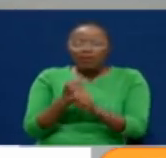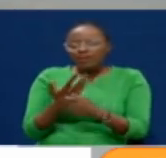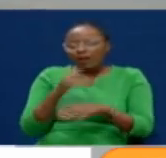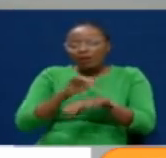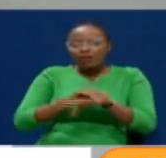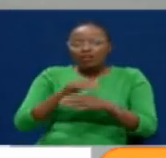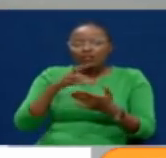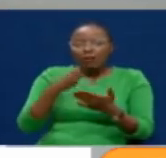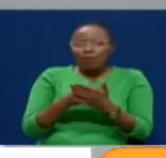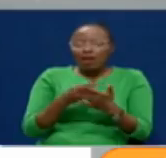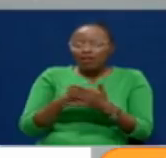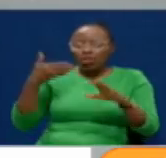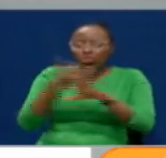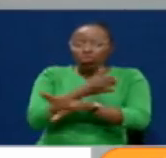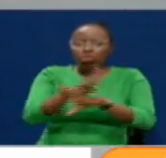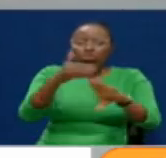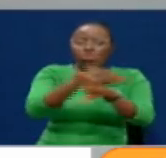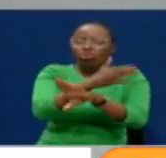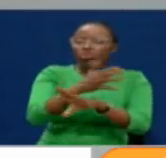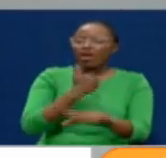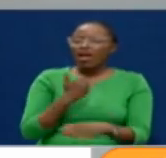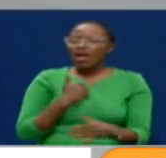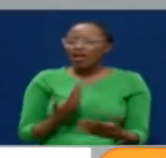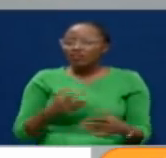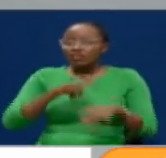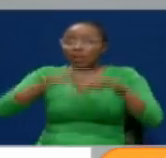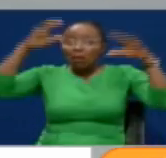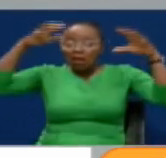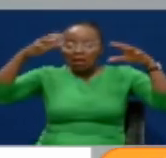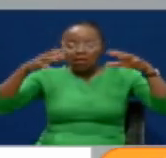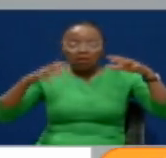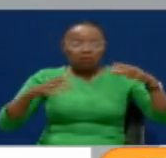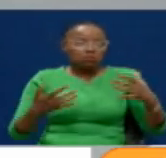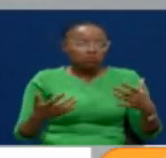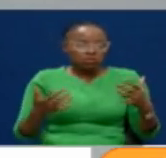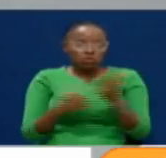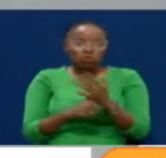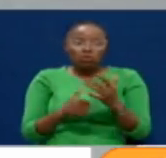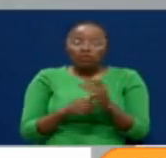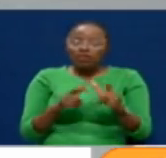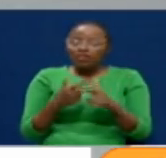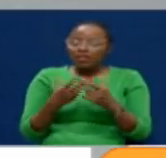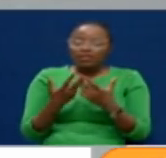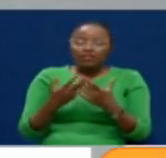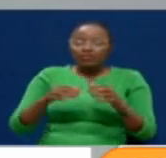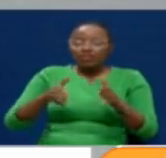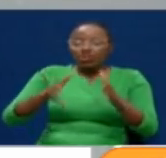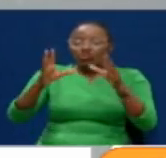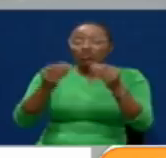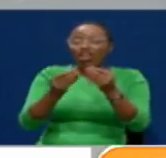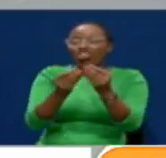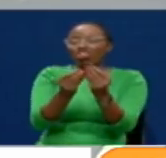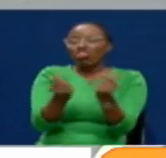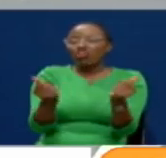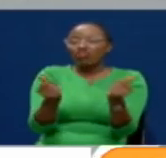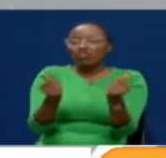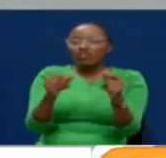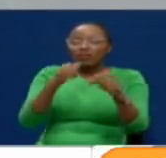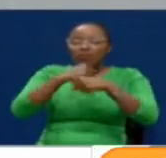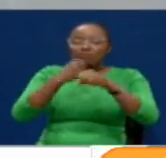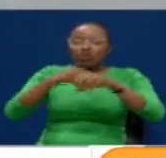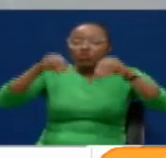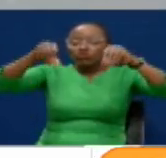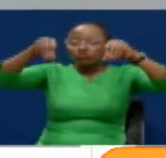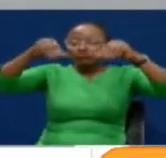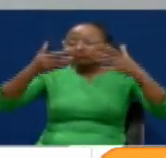kuna ukonman, utapeli. Kukinyesha. You know, kukinyesha barabara dissolves as if it's made of, I don't know what. Salt.